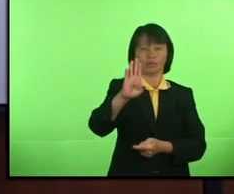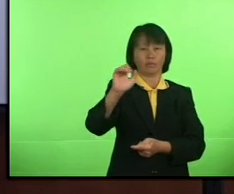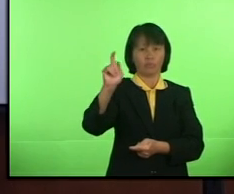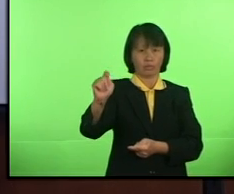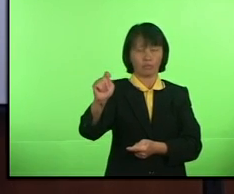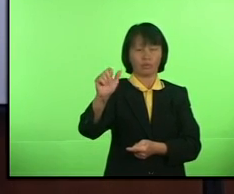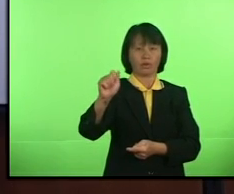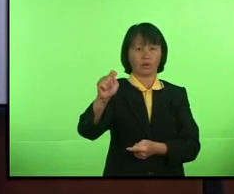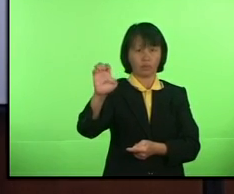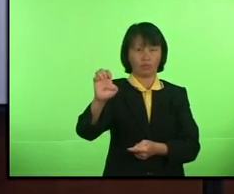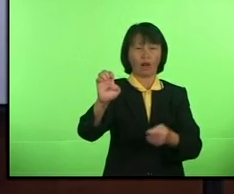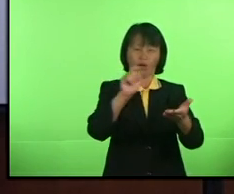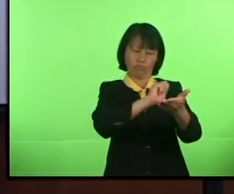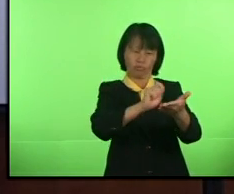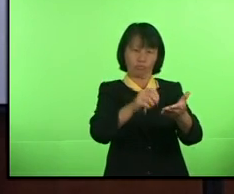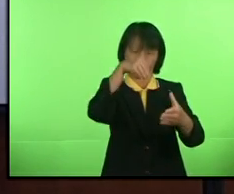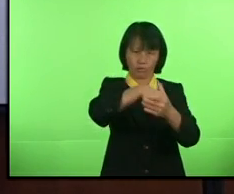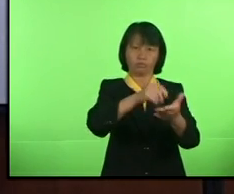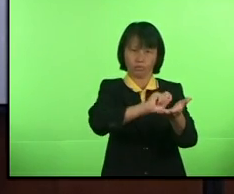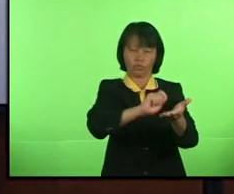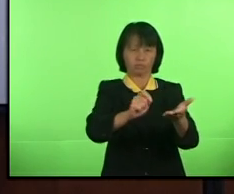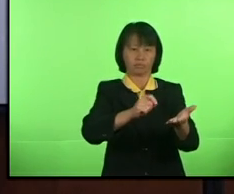that into writing.